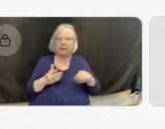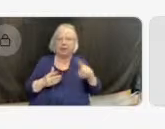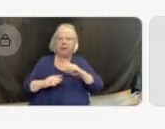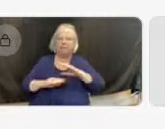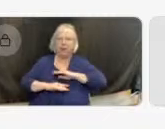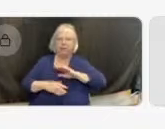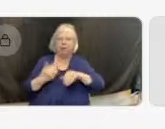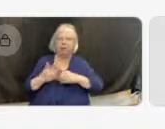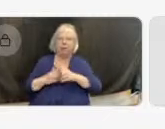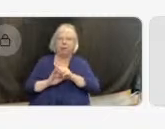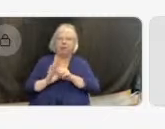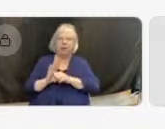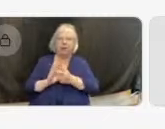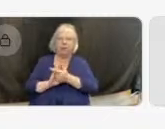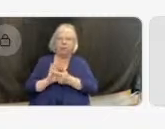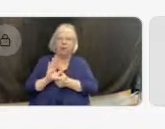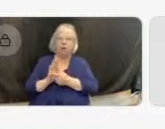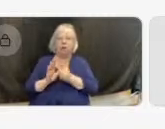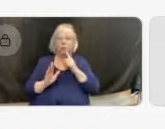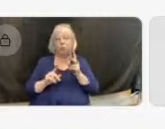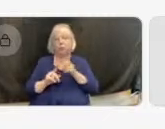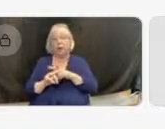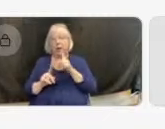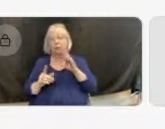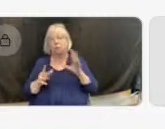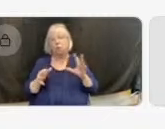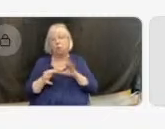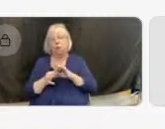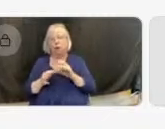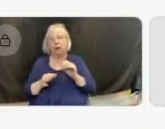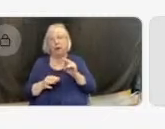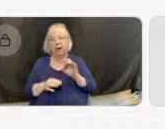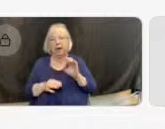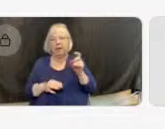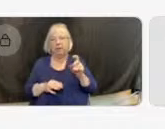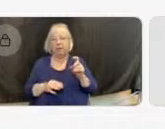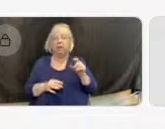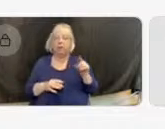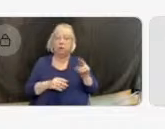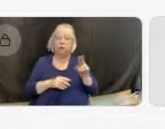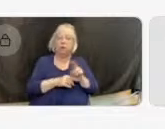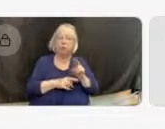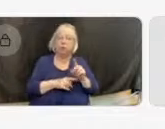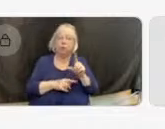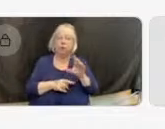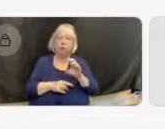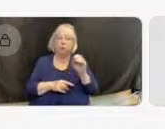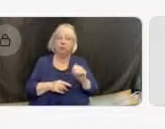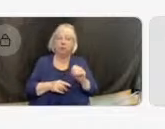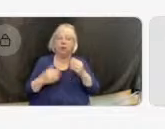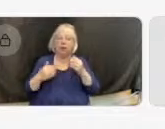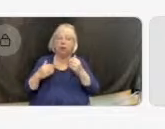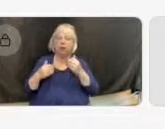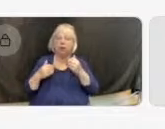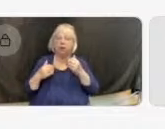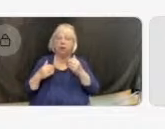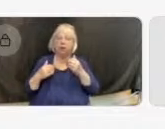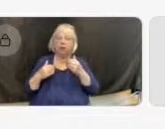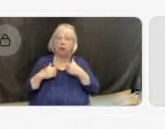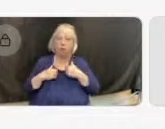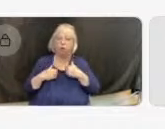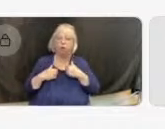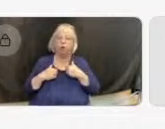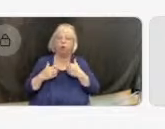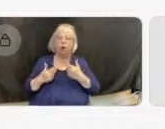law requirements to file for an annexation. They're using the 100% owner-occupied process